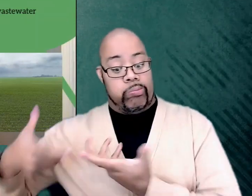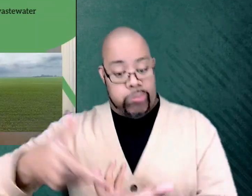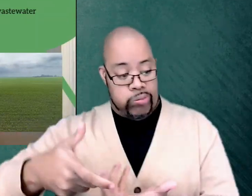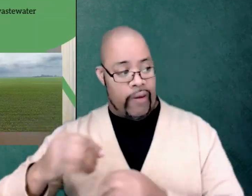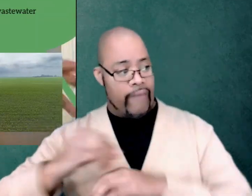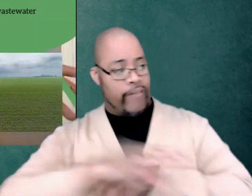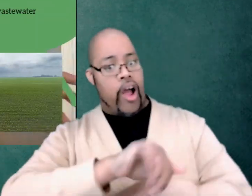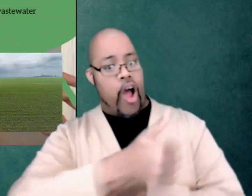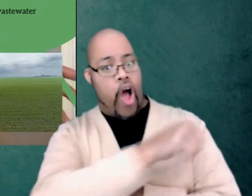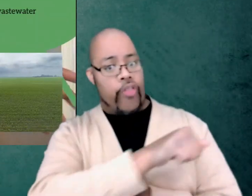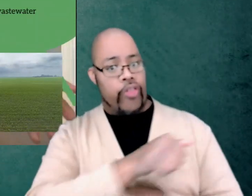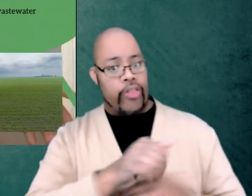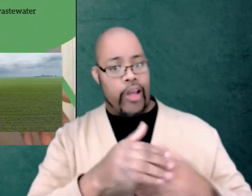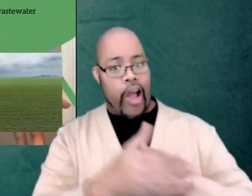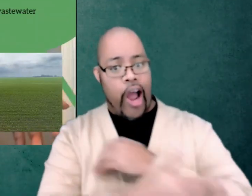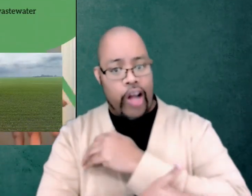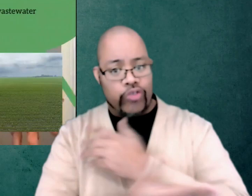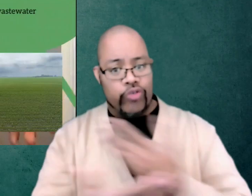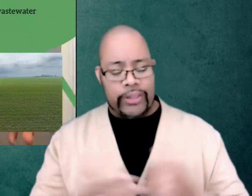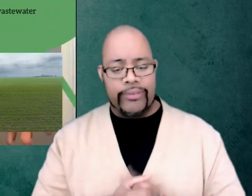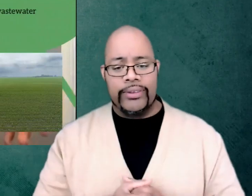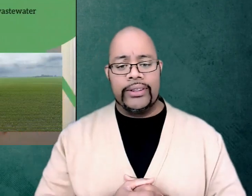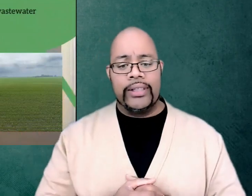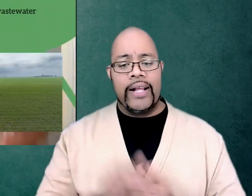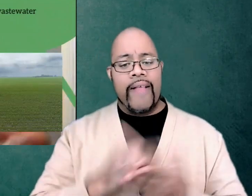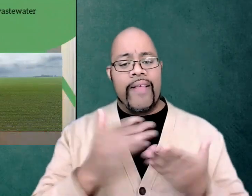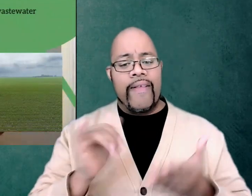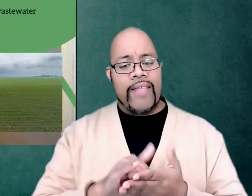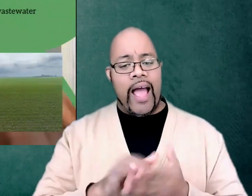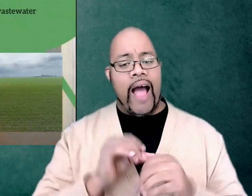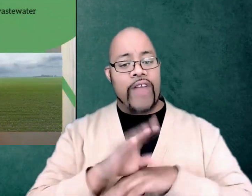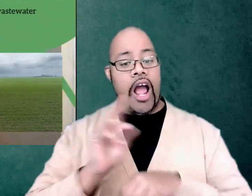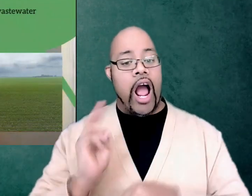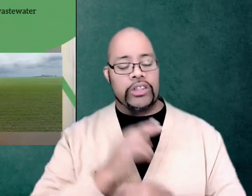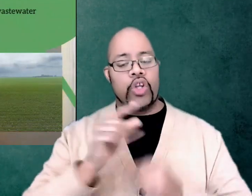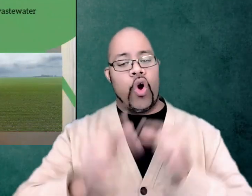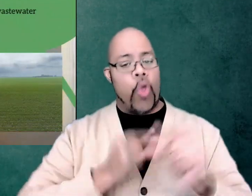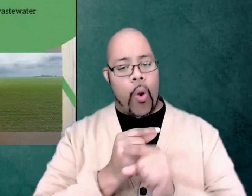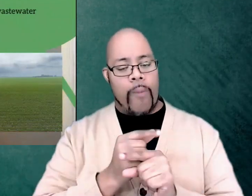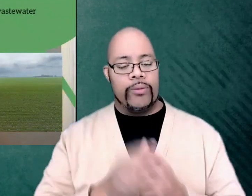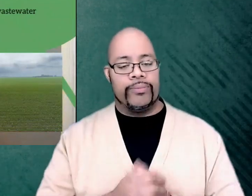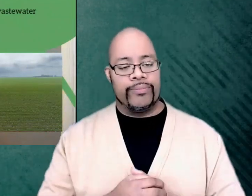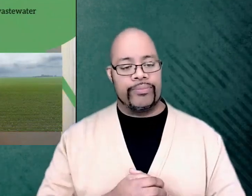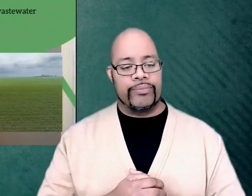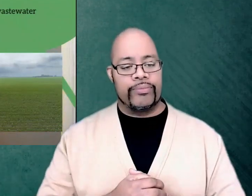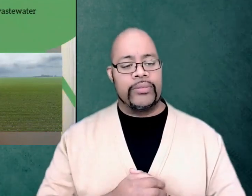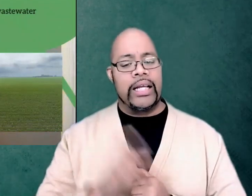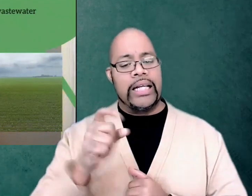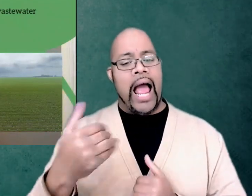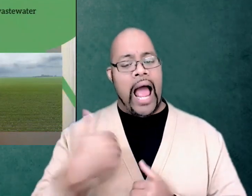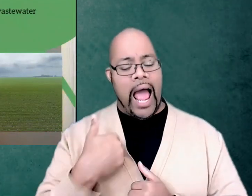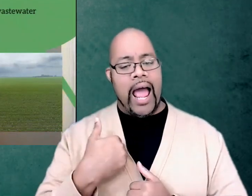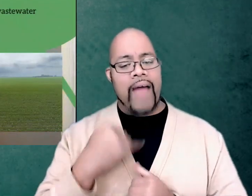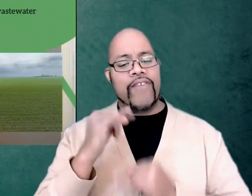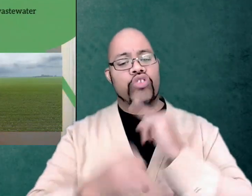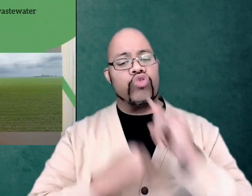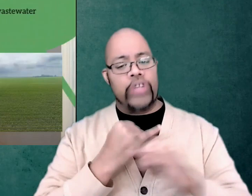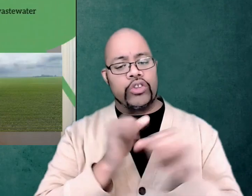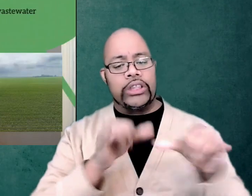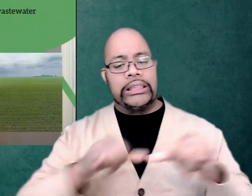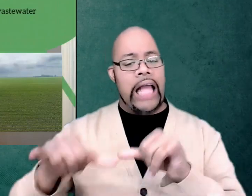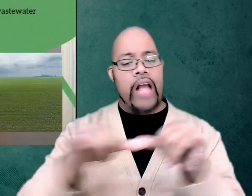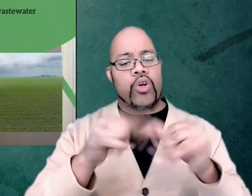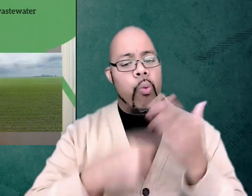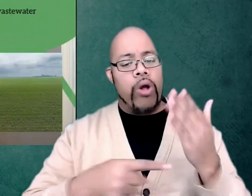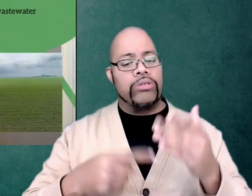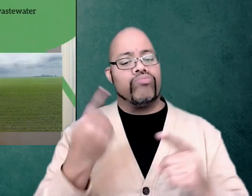out a bunch of nitrogen while another doesn't. And even though these are things that affect us globally, right? So there needs to be sort of an international standard